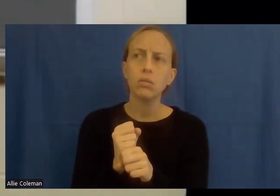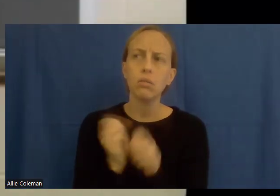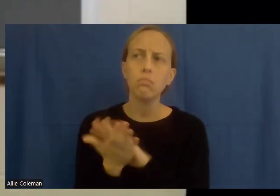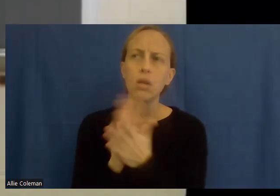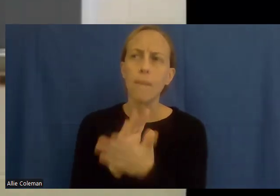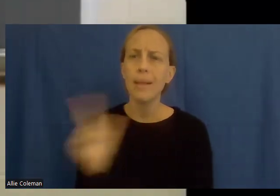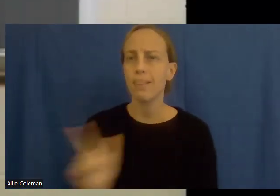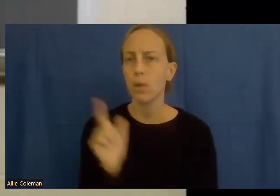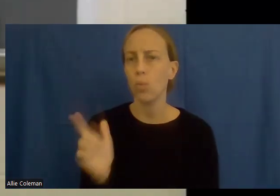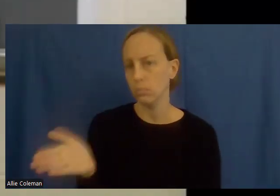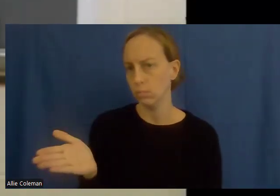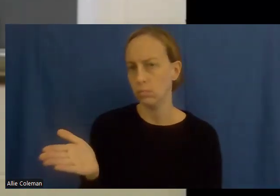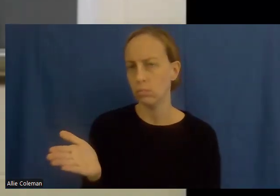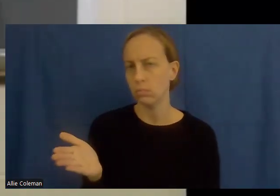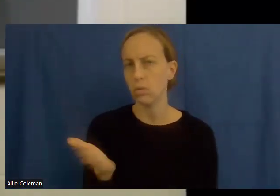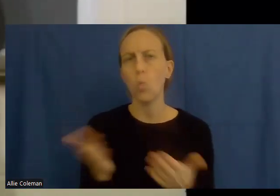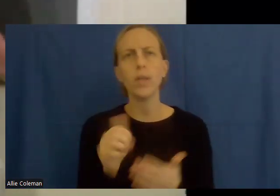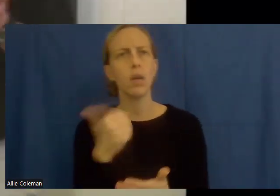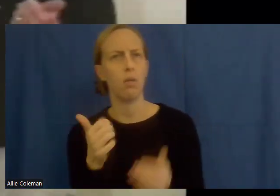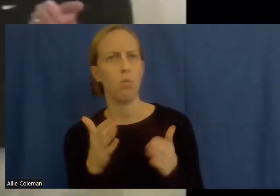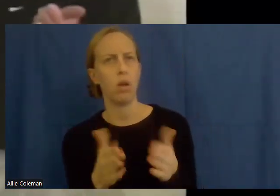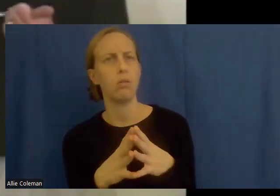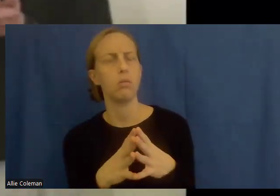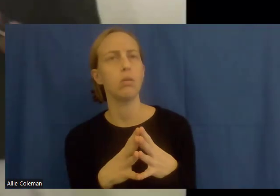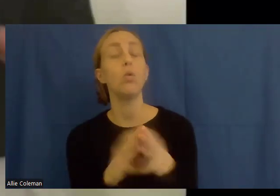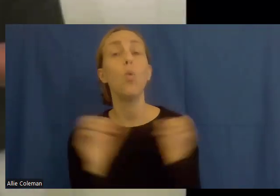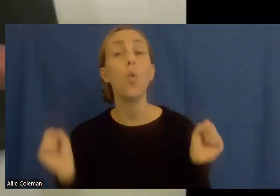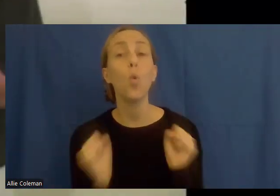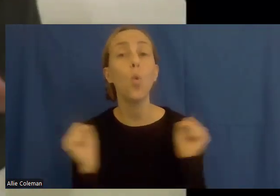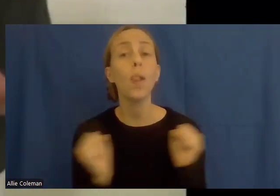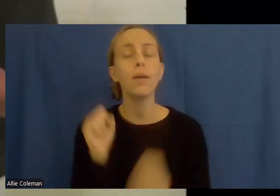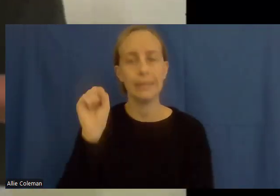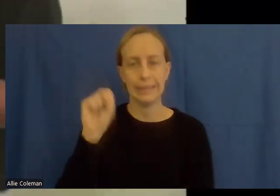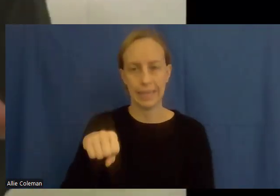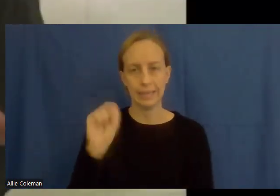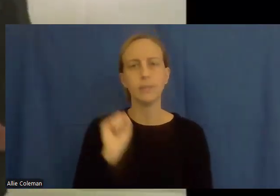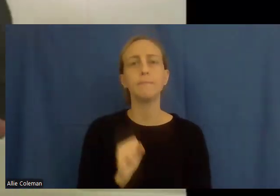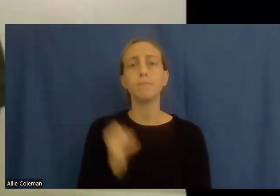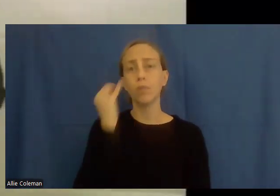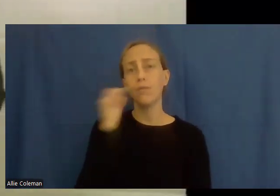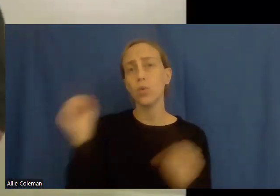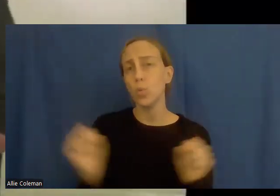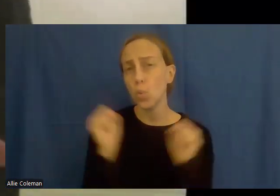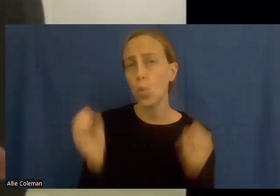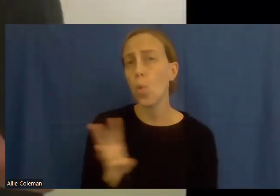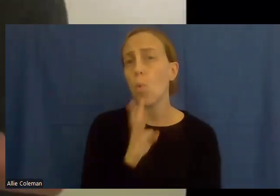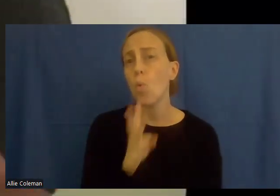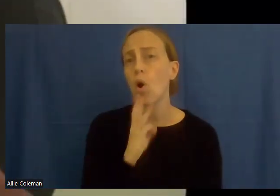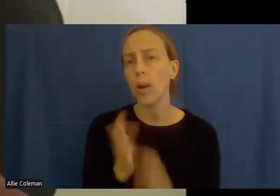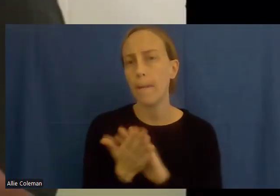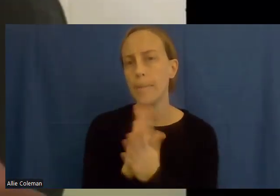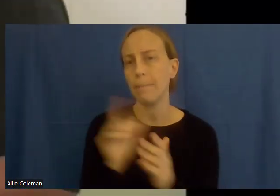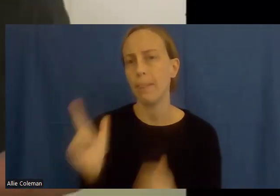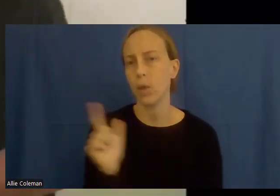to say take the heat out of it? Cool it. If you cool water vapor, it turns into liquid. If you cool liquid, it